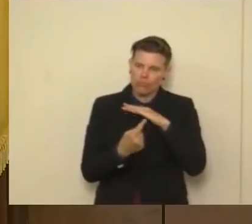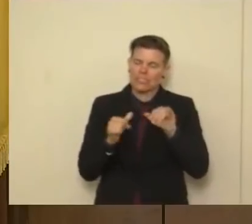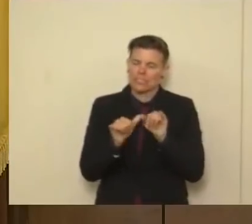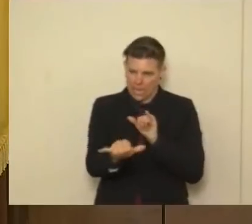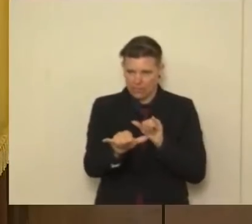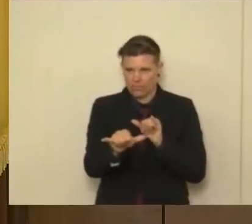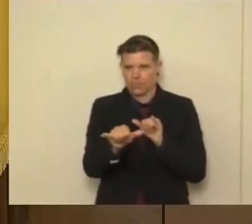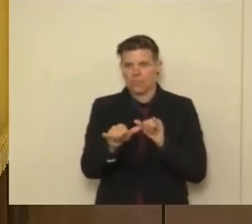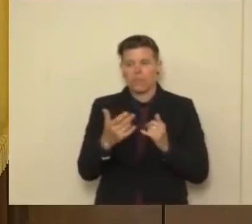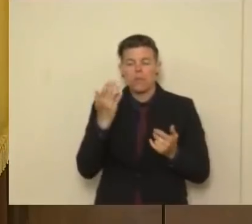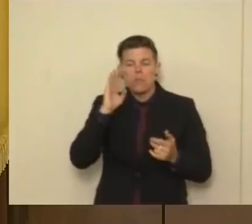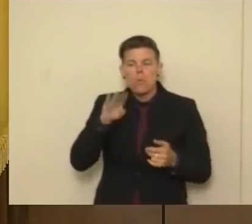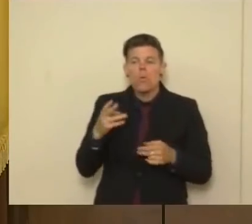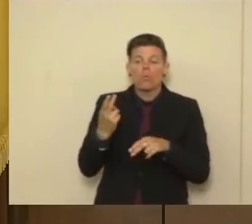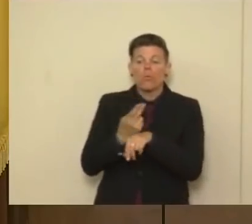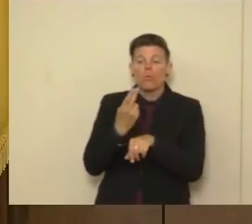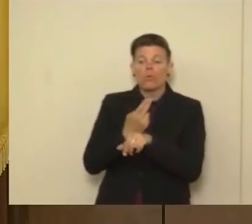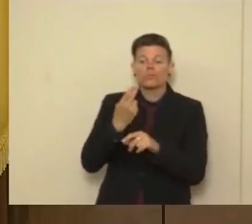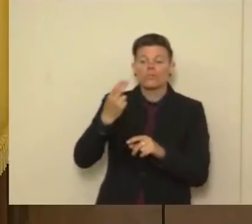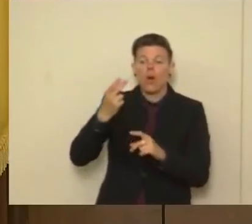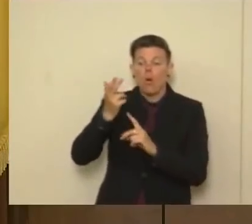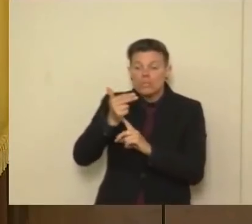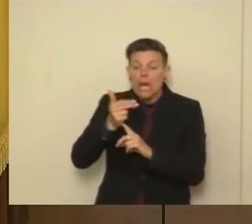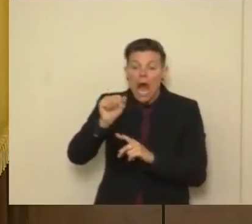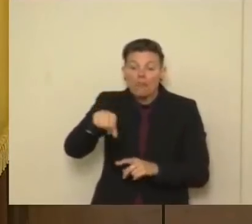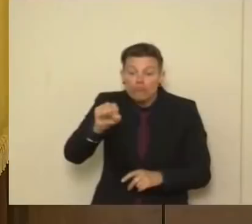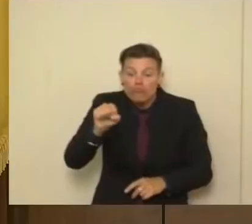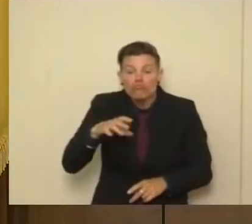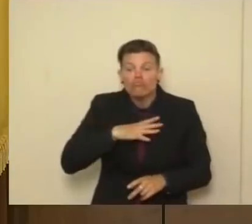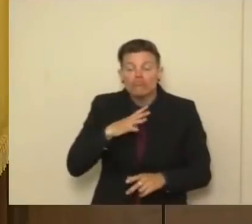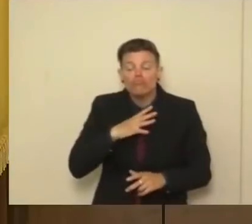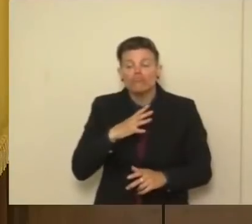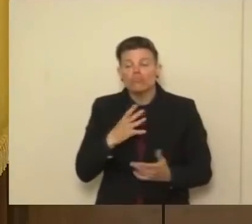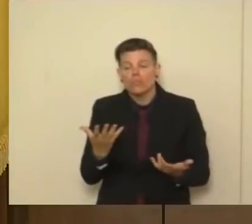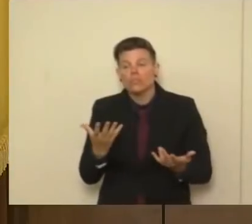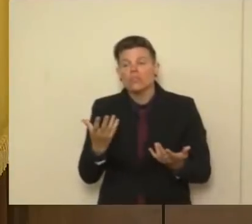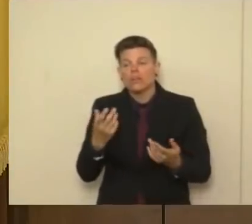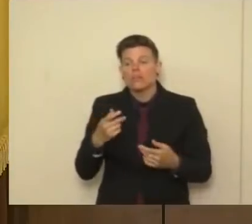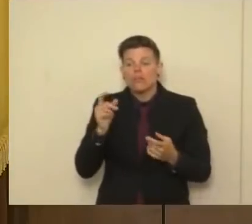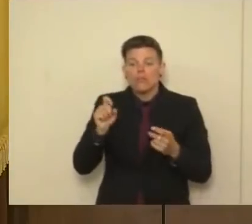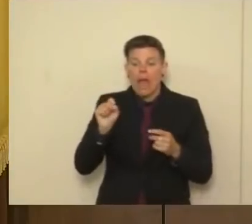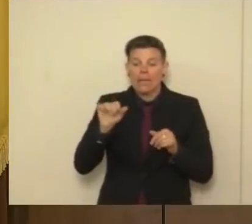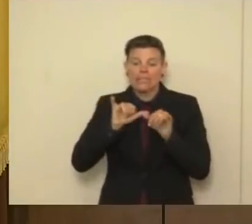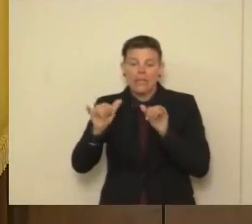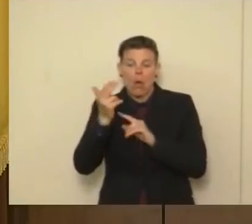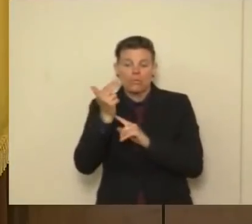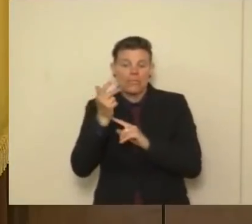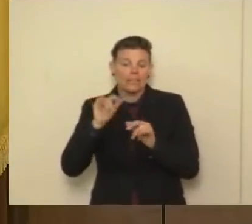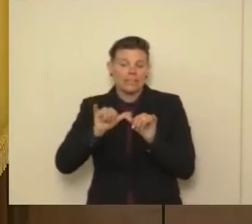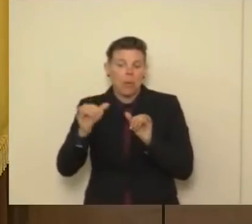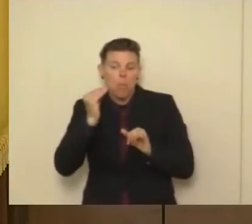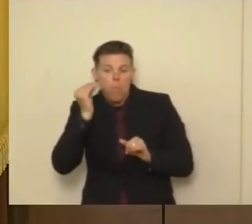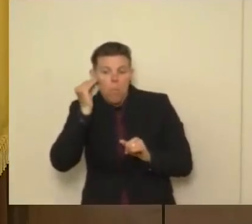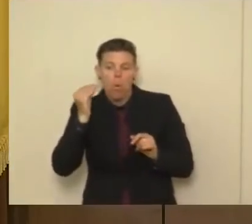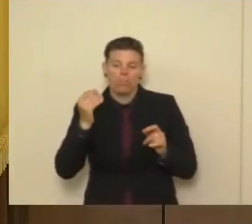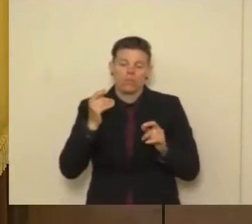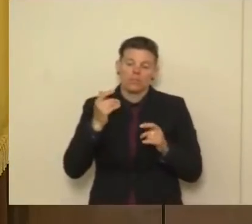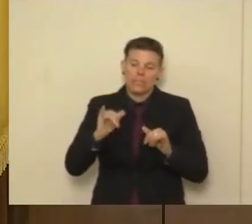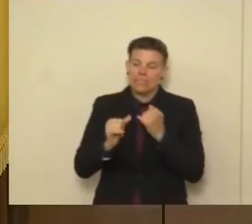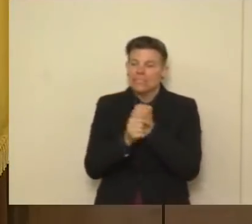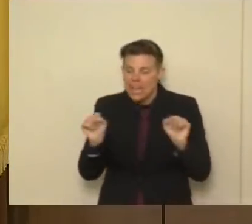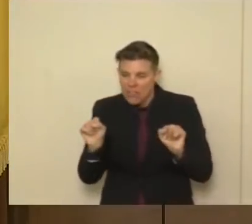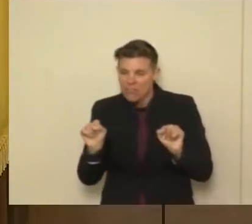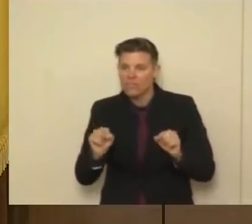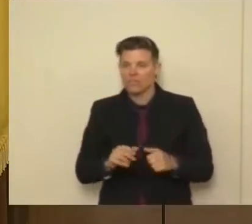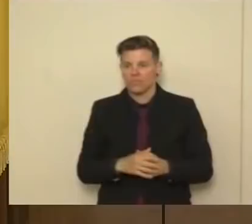as lodging, so I'm hoping, not lodging, I'm housing in a variety of places, including in our energy counties